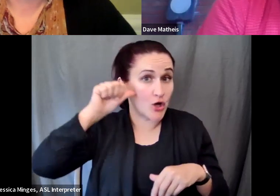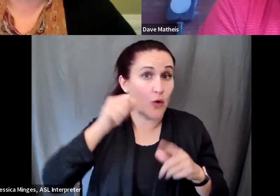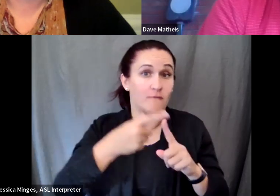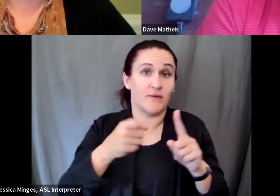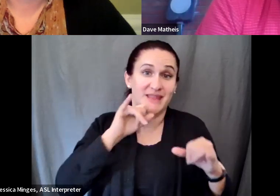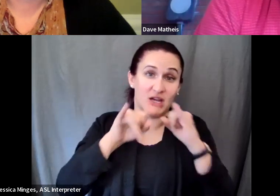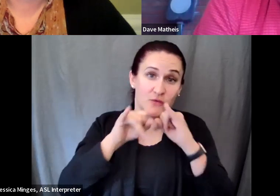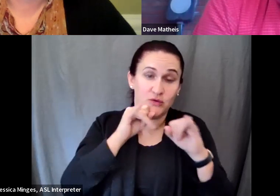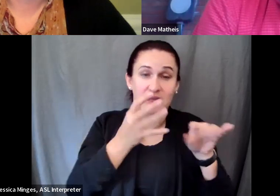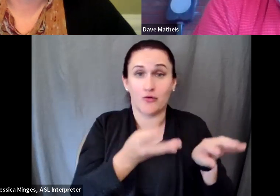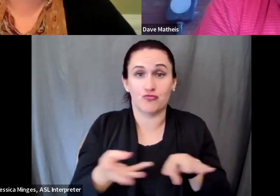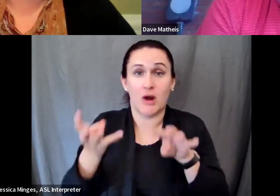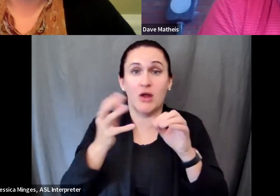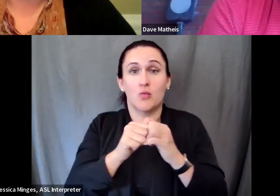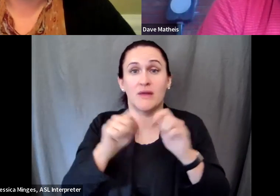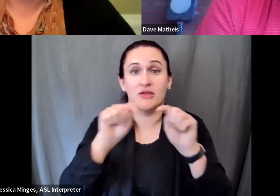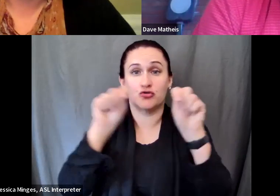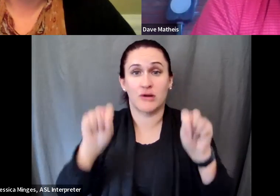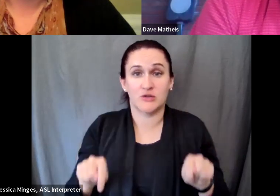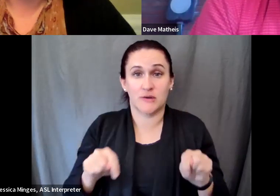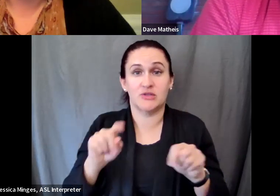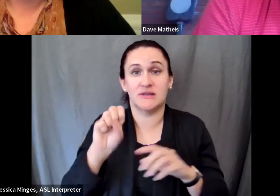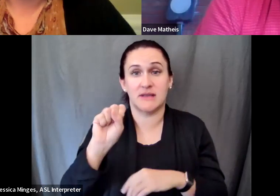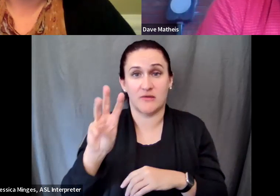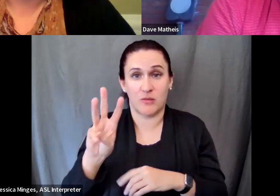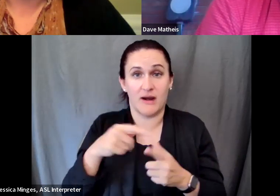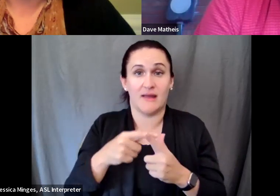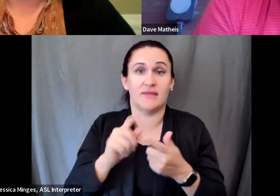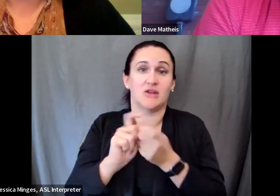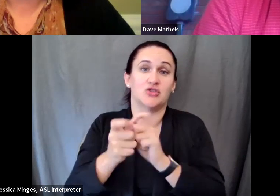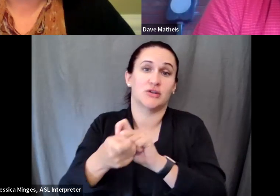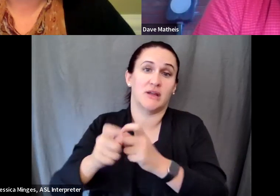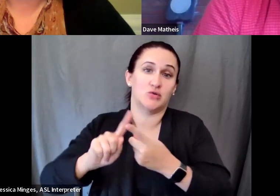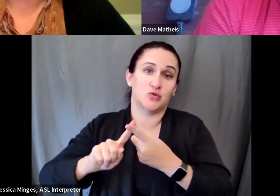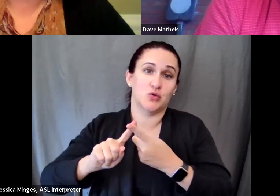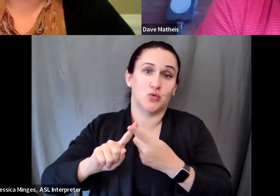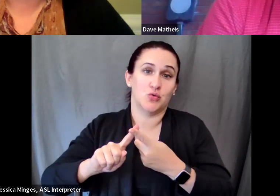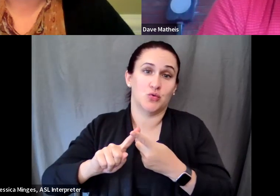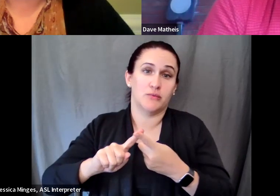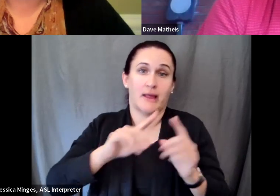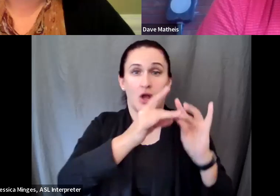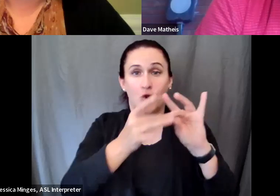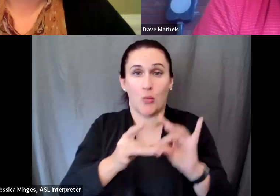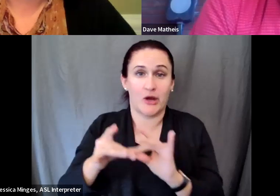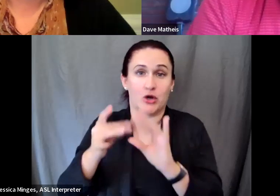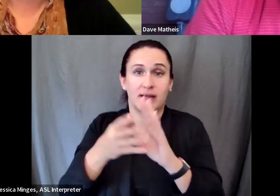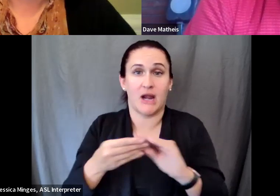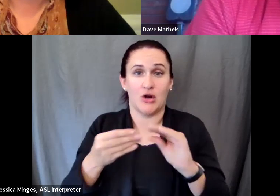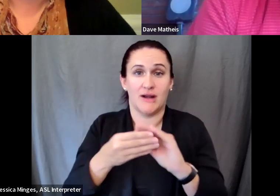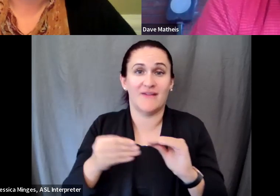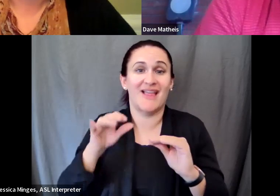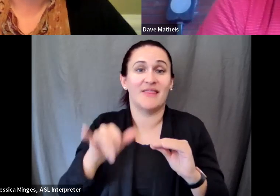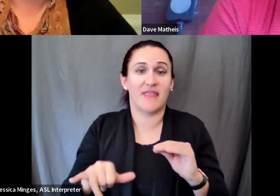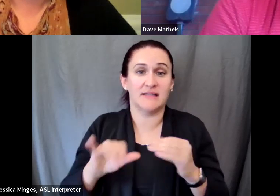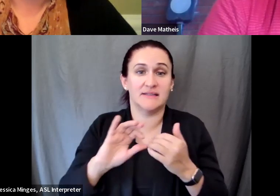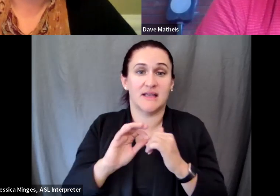interviews, run it through transcription software, and turn it into a coherent narrative. That's how 18 of